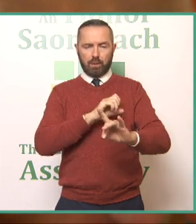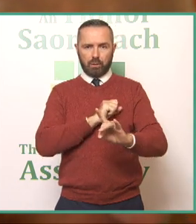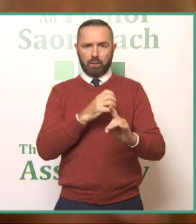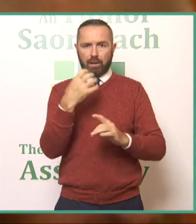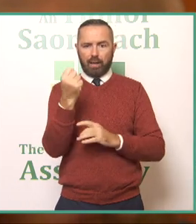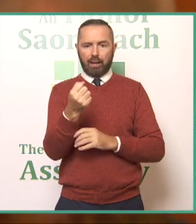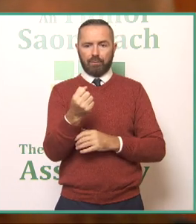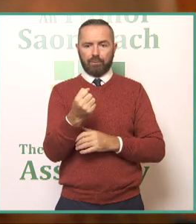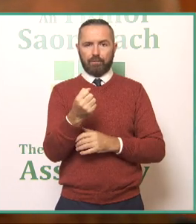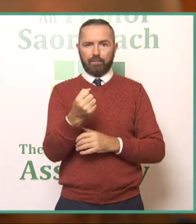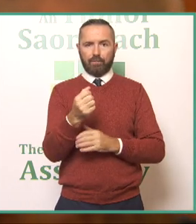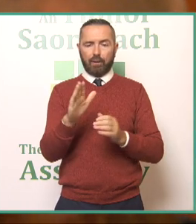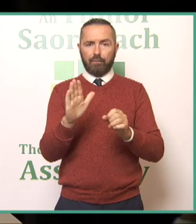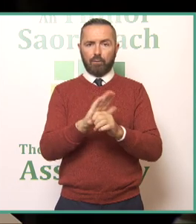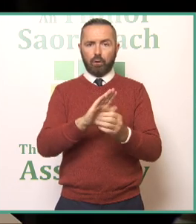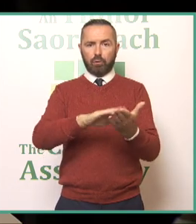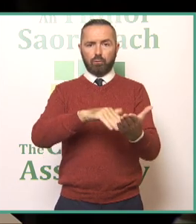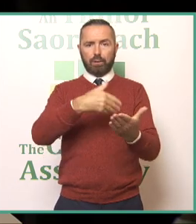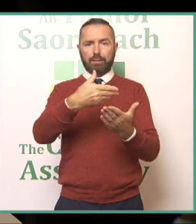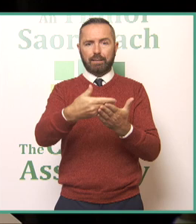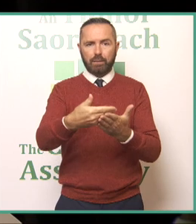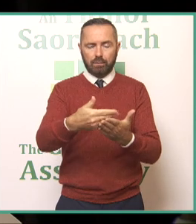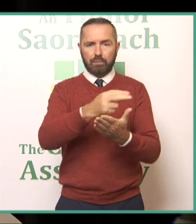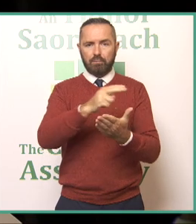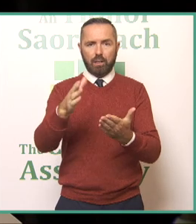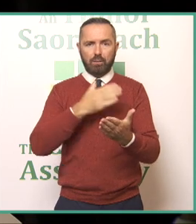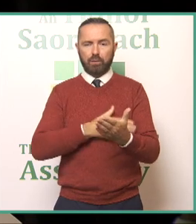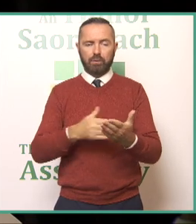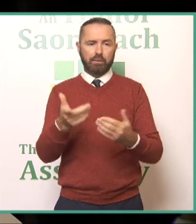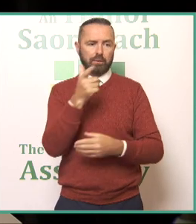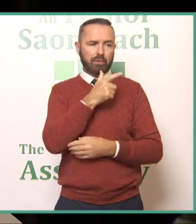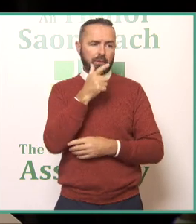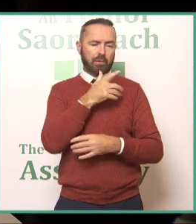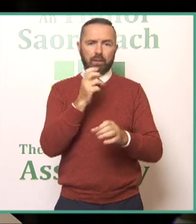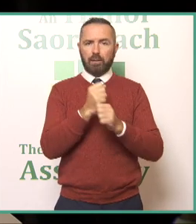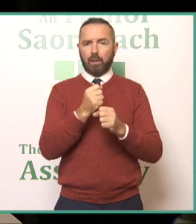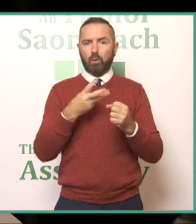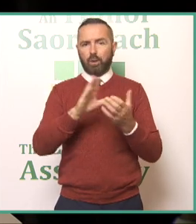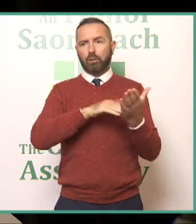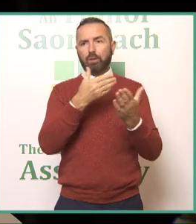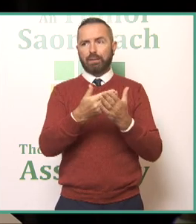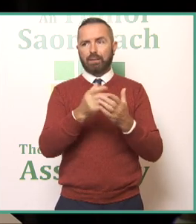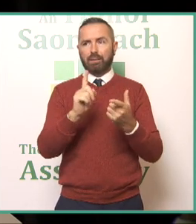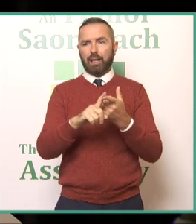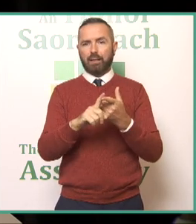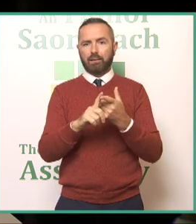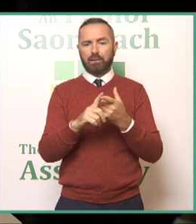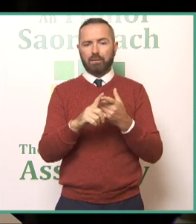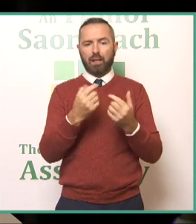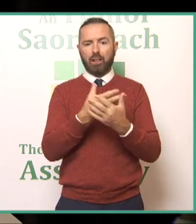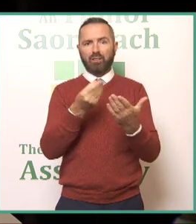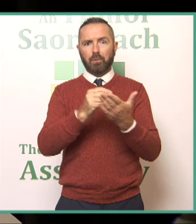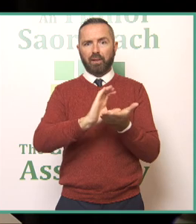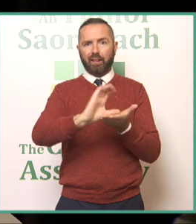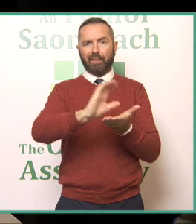a true just transition, not just sort of waffle about, oh, well, just transition and we'll throw a load of money at